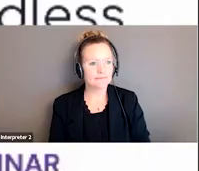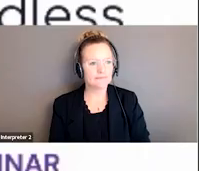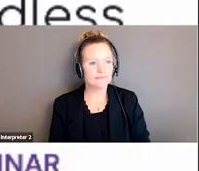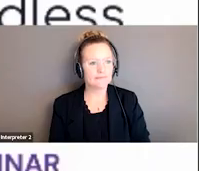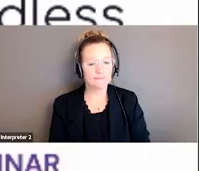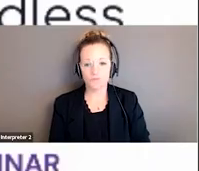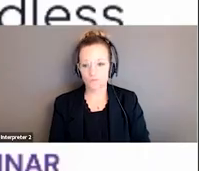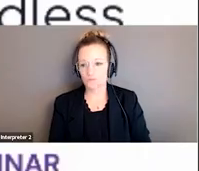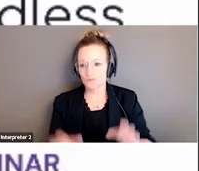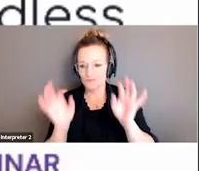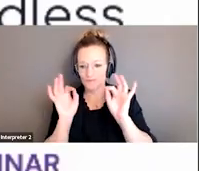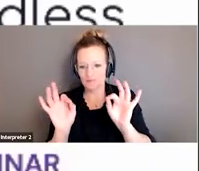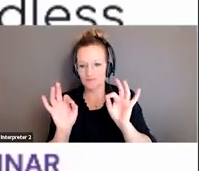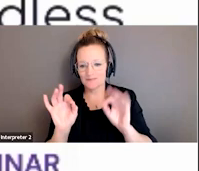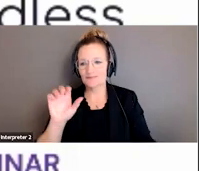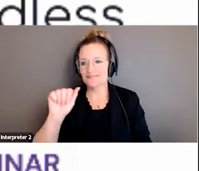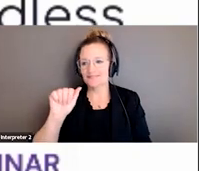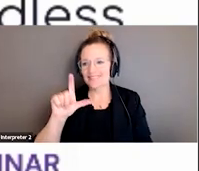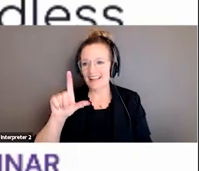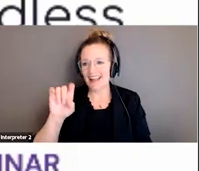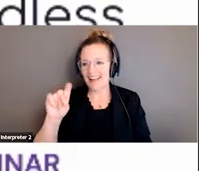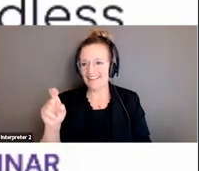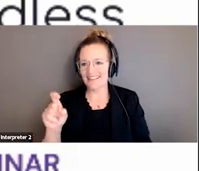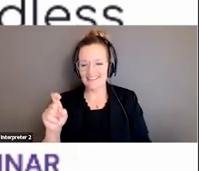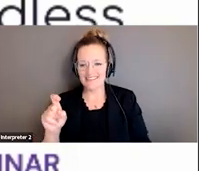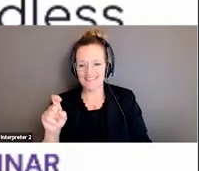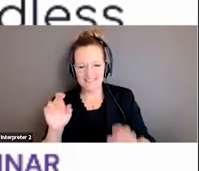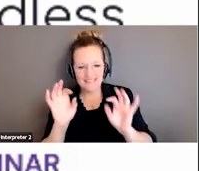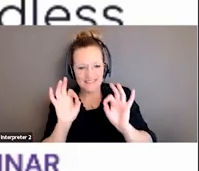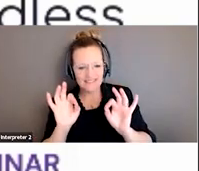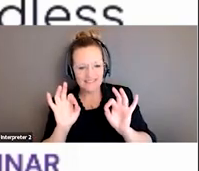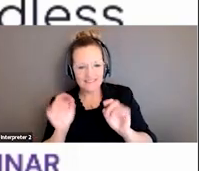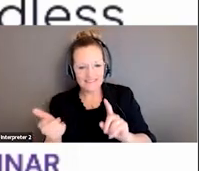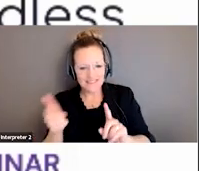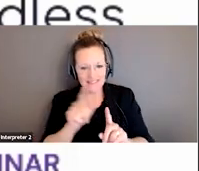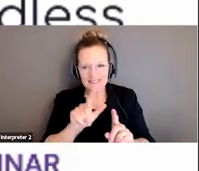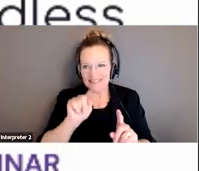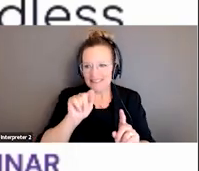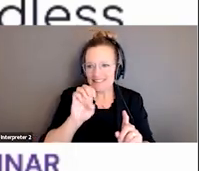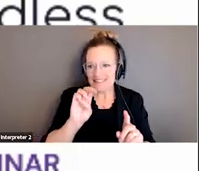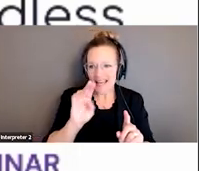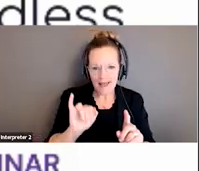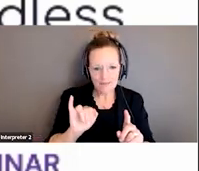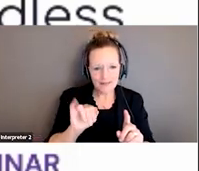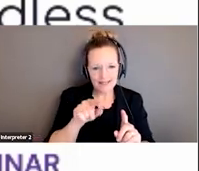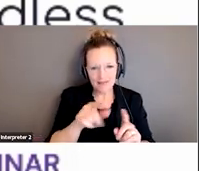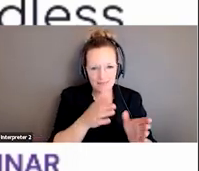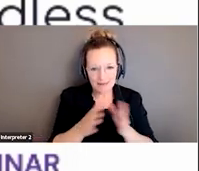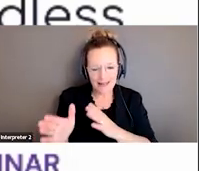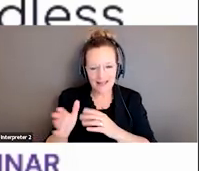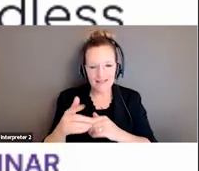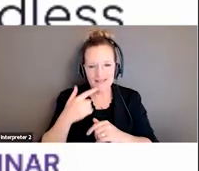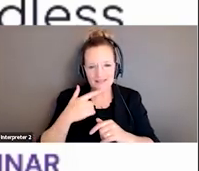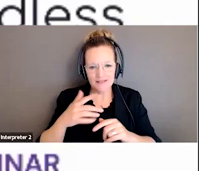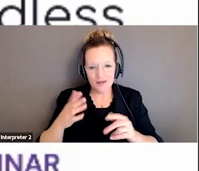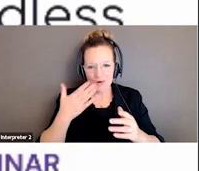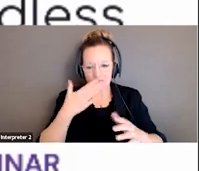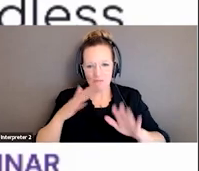Okay, perfect. I think Temi was just going to say a quick goodbye just because we're at the end of our time here.